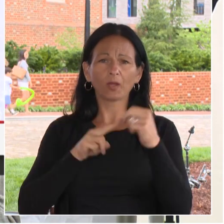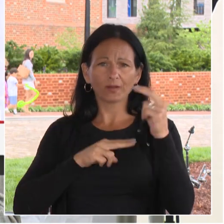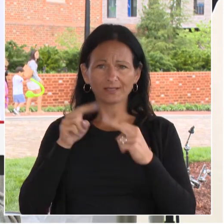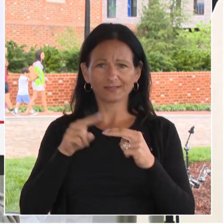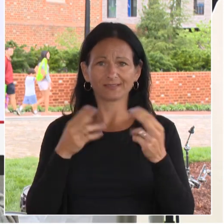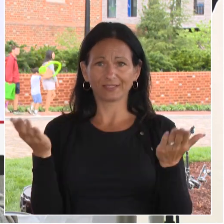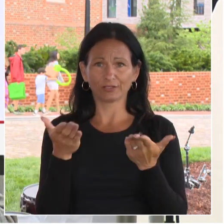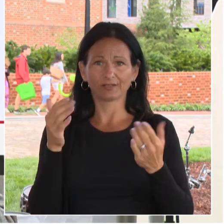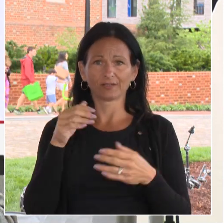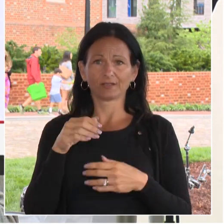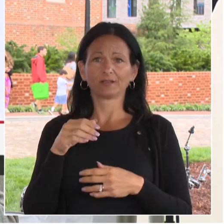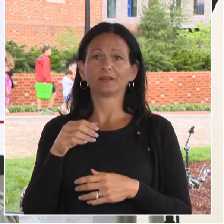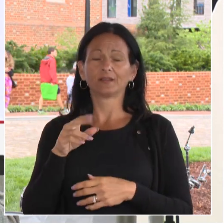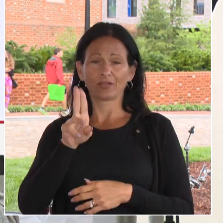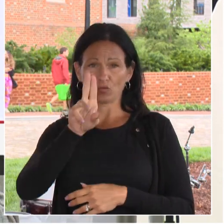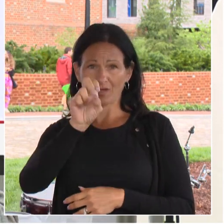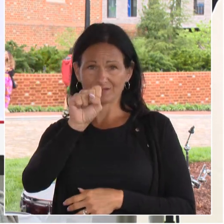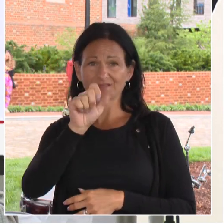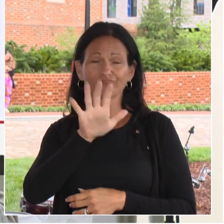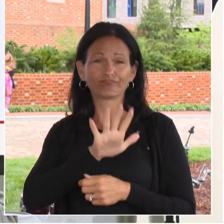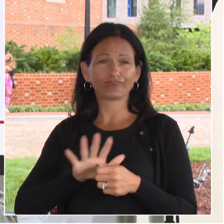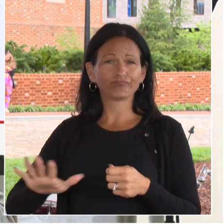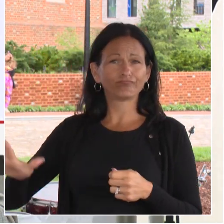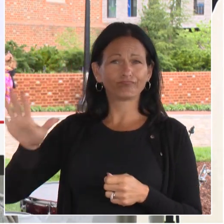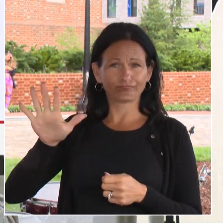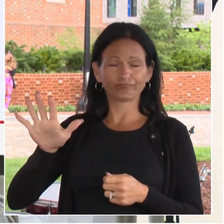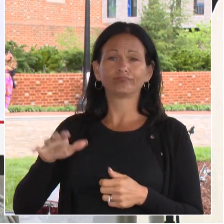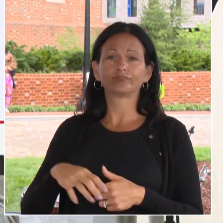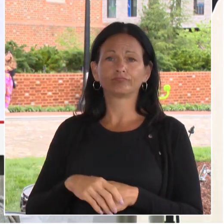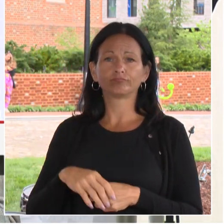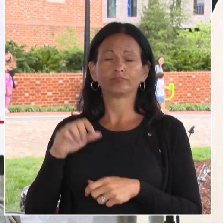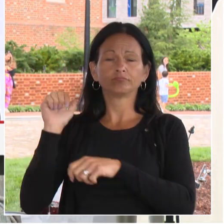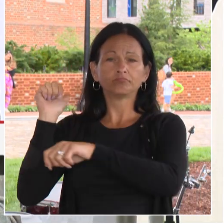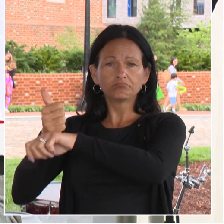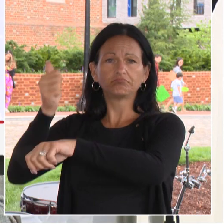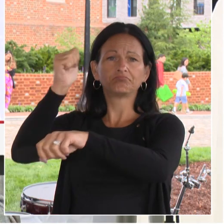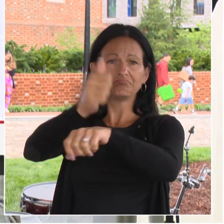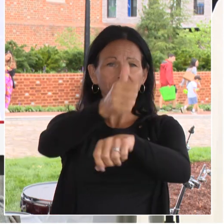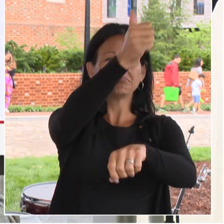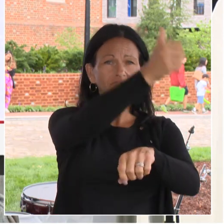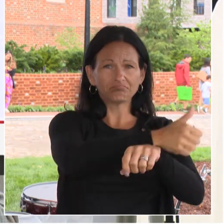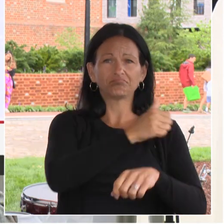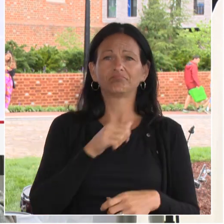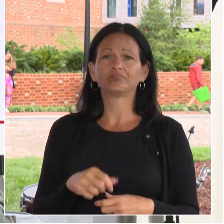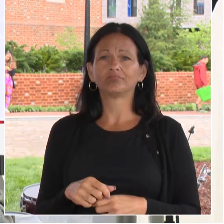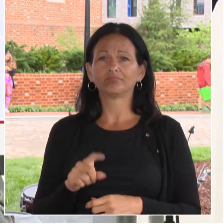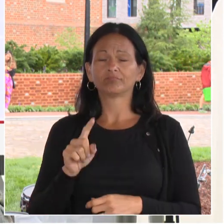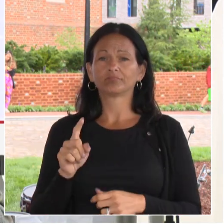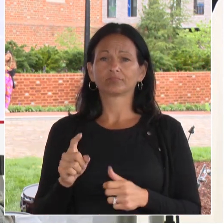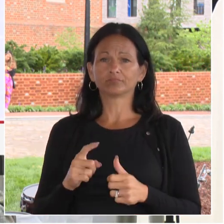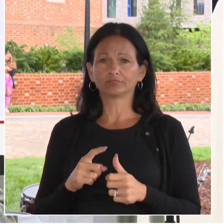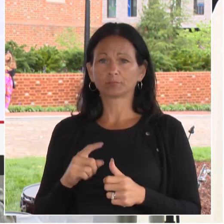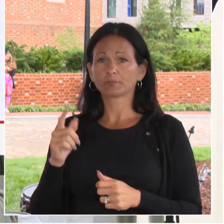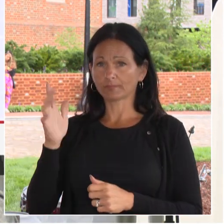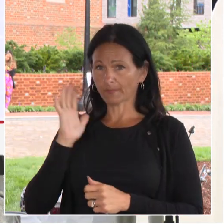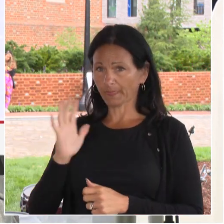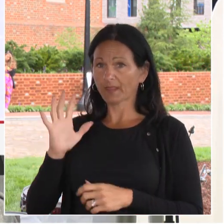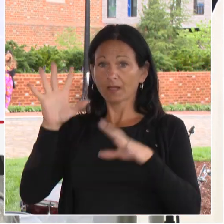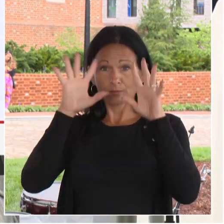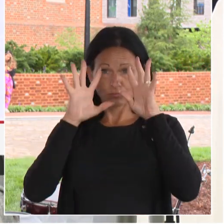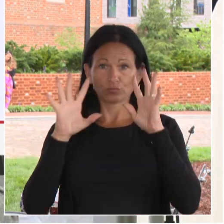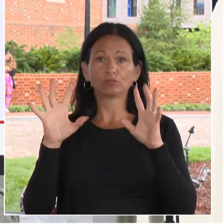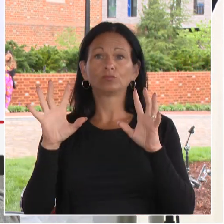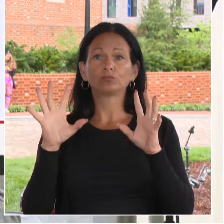country. He has created gifts for presidents to give to dignitaries throughout the world, and we